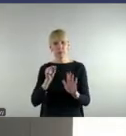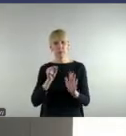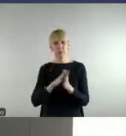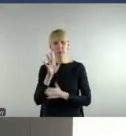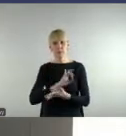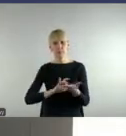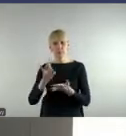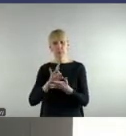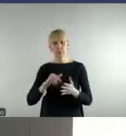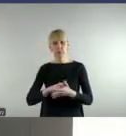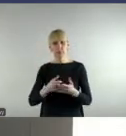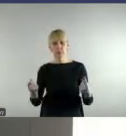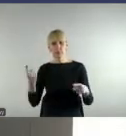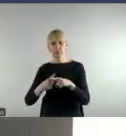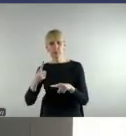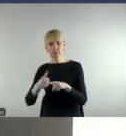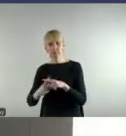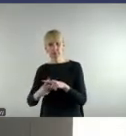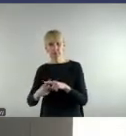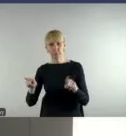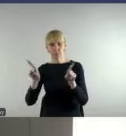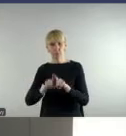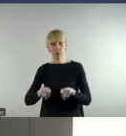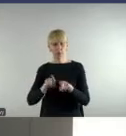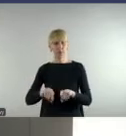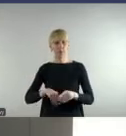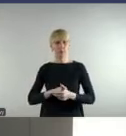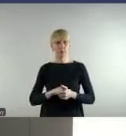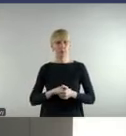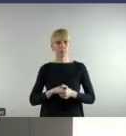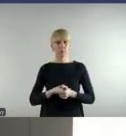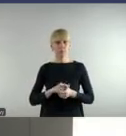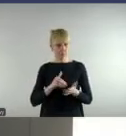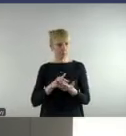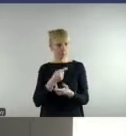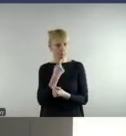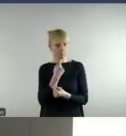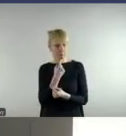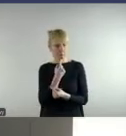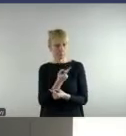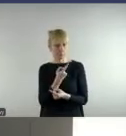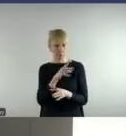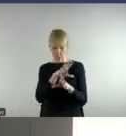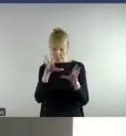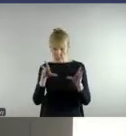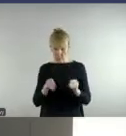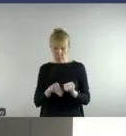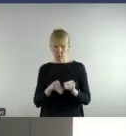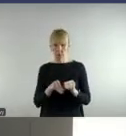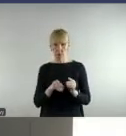with regard to different municipalities. Additionally, it has to be mentioned that